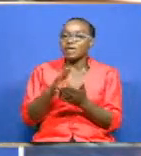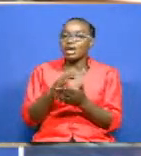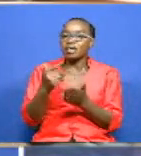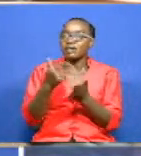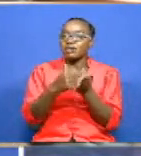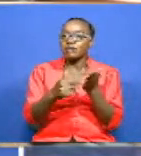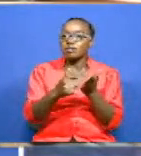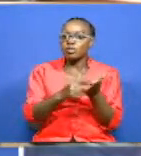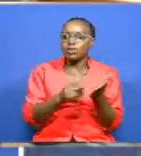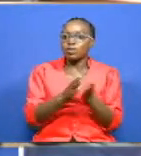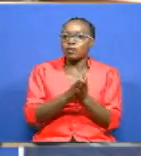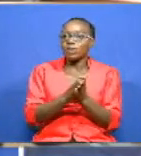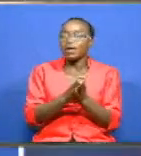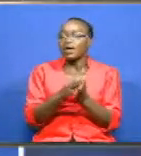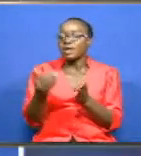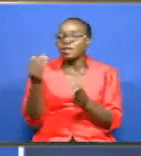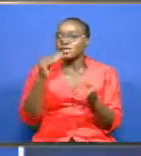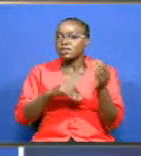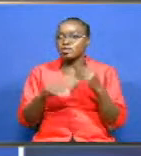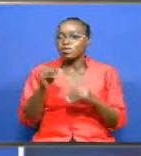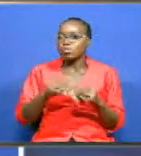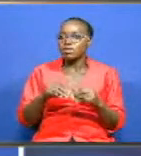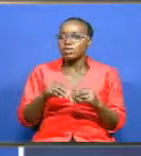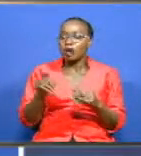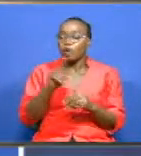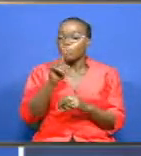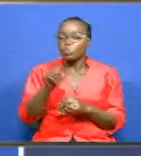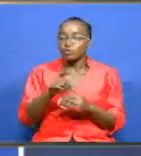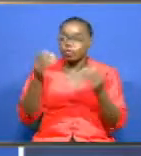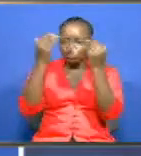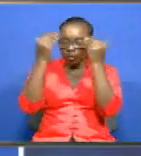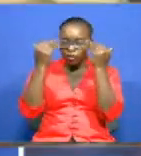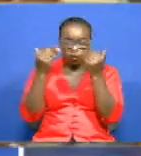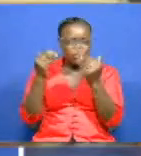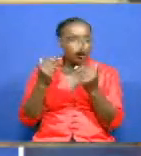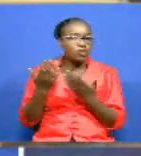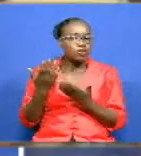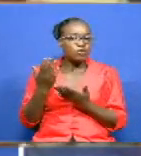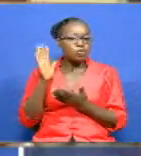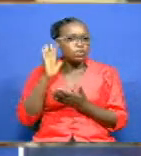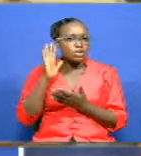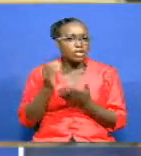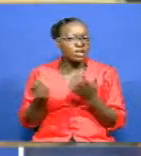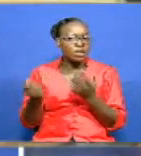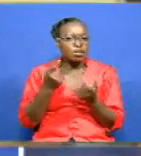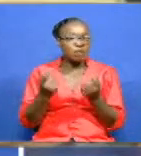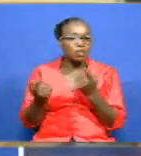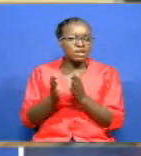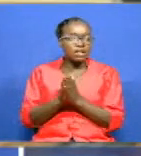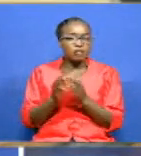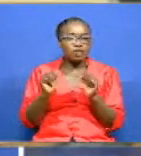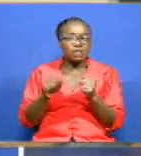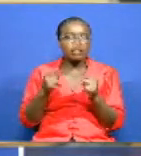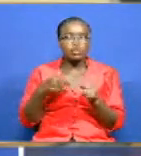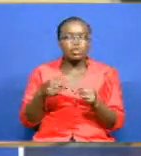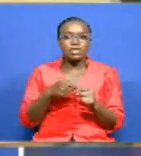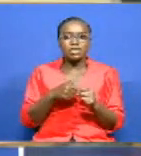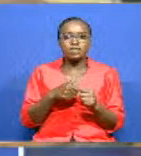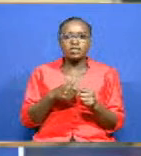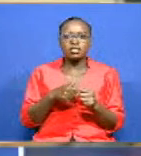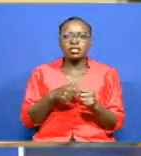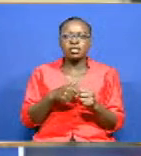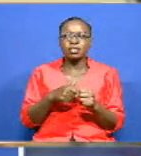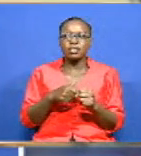nature, while some were graft-related, querying the jurisdiction of the court to hear the matter. And the court has agreed with us that